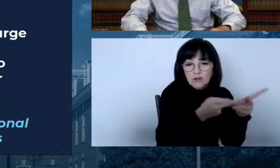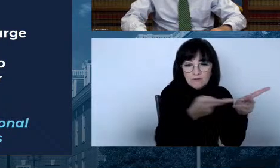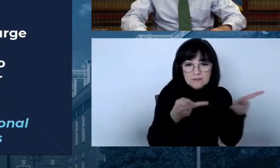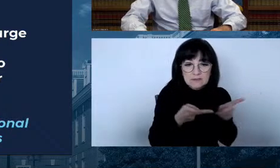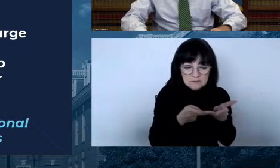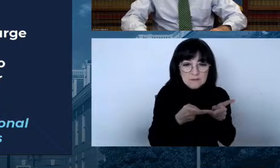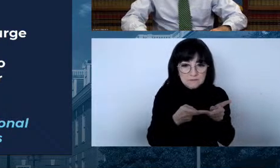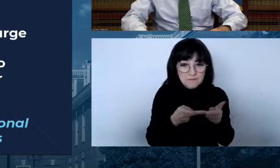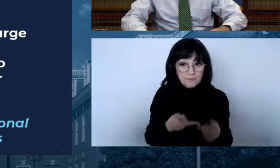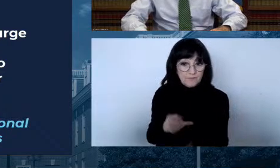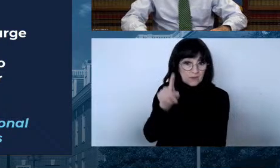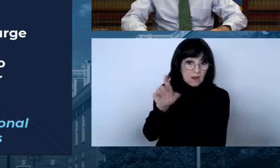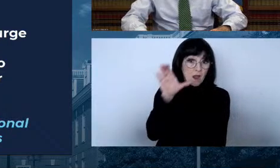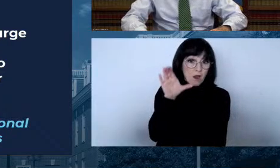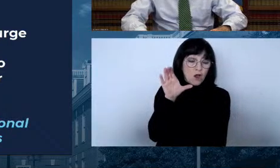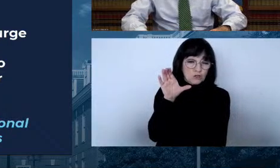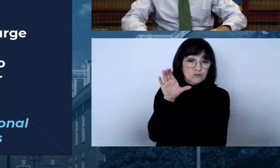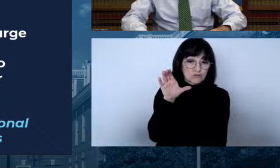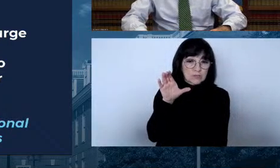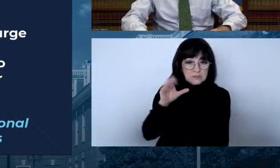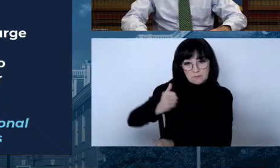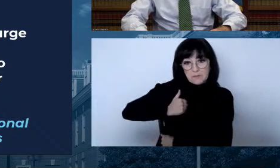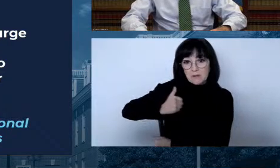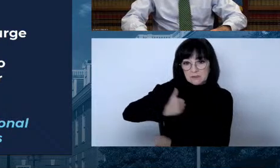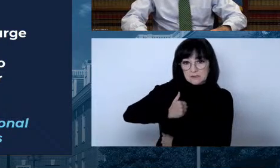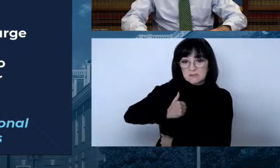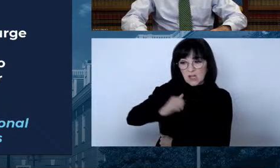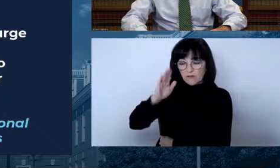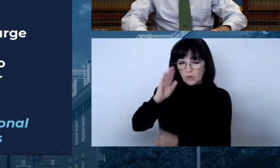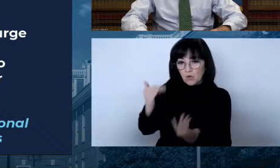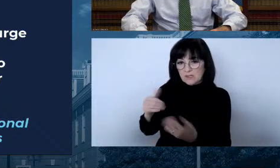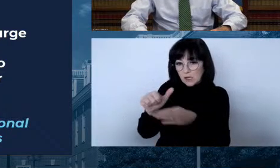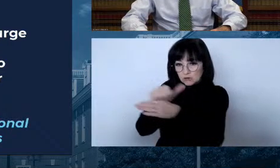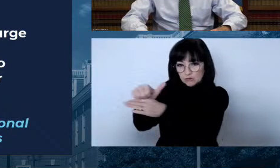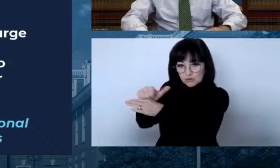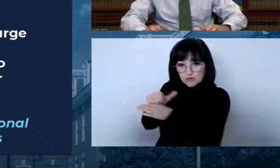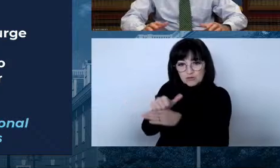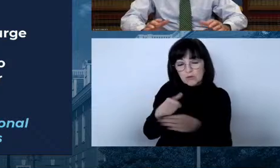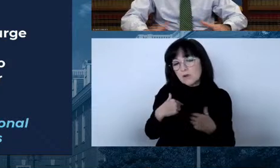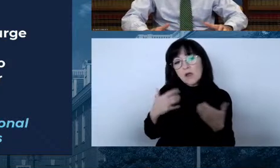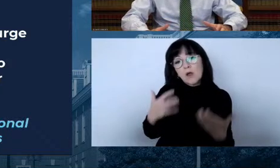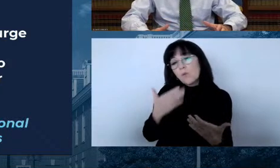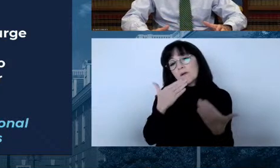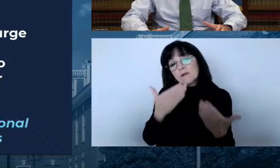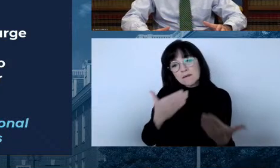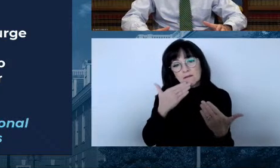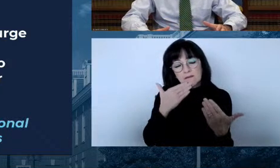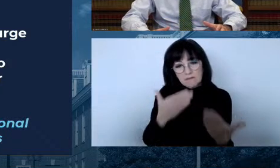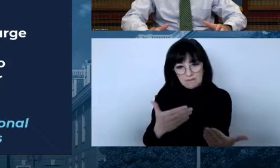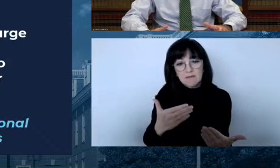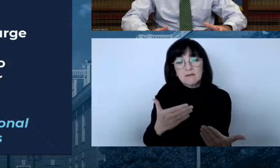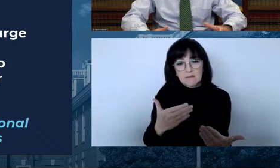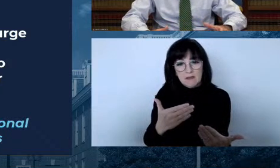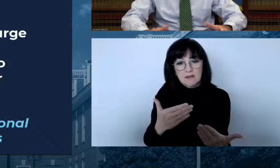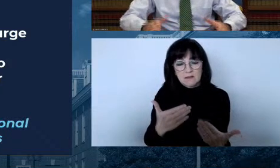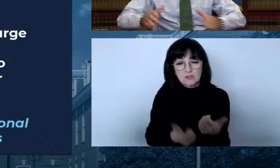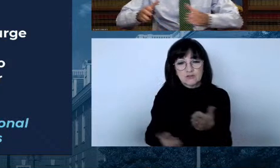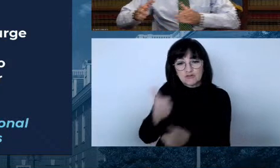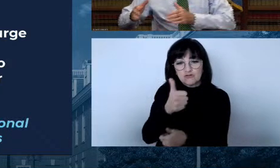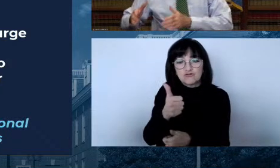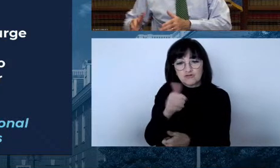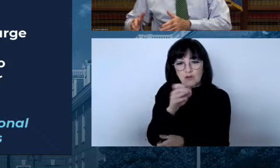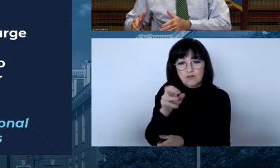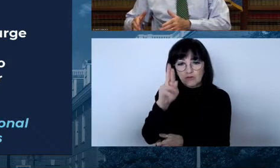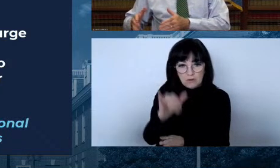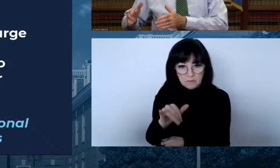members of the Delaware National Guard. I want to thank General Berry and his people once again stepping up in a big way to